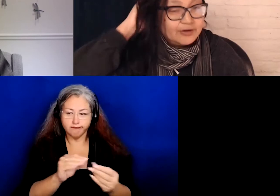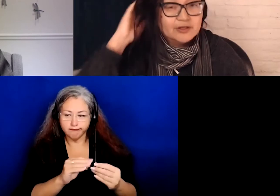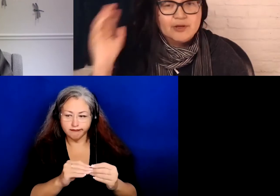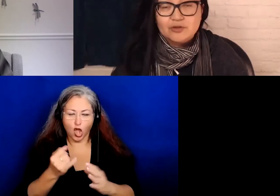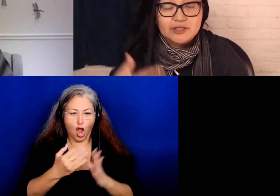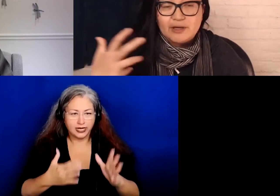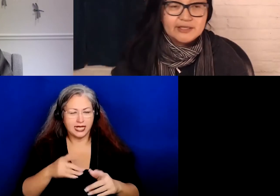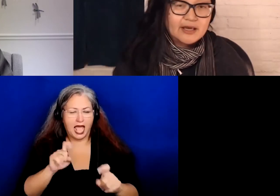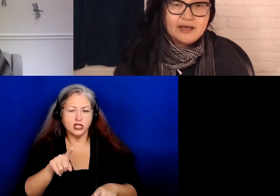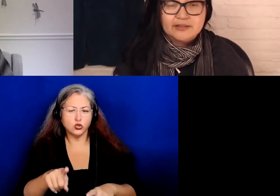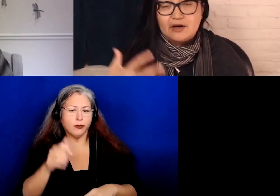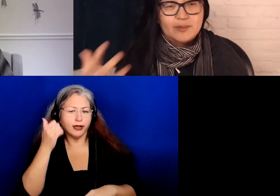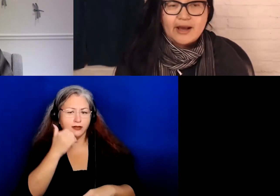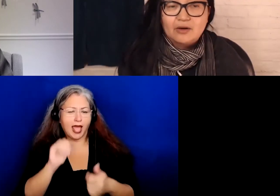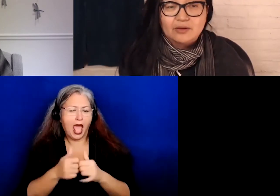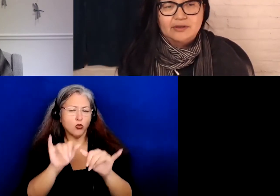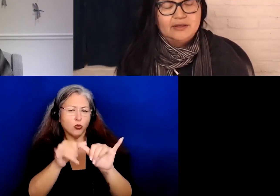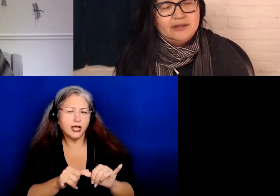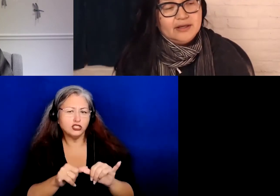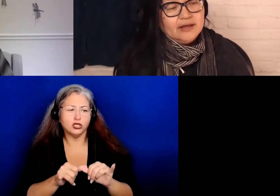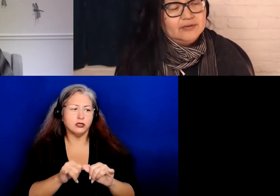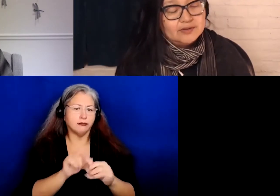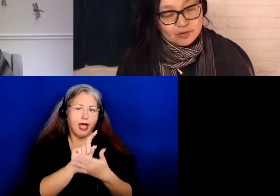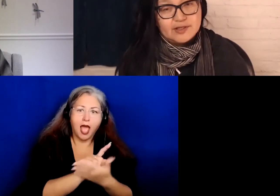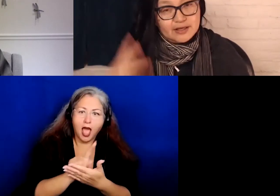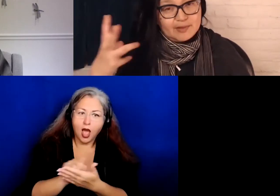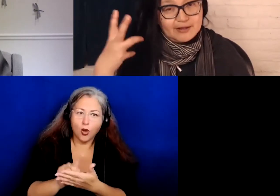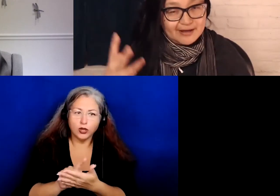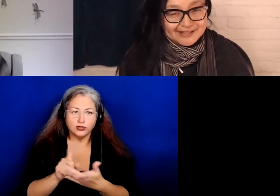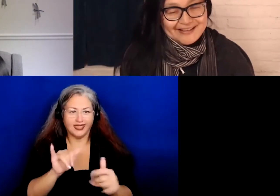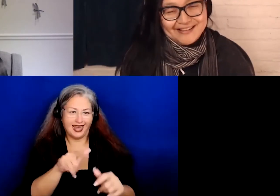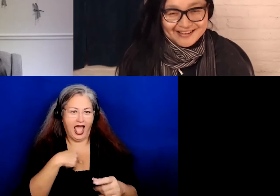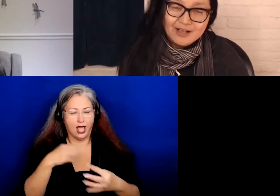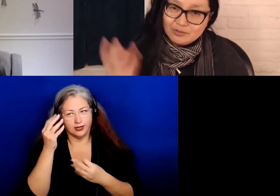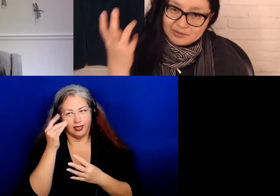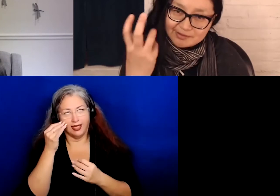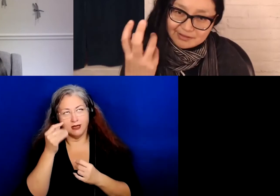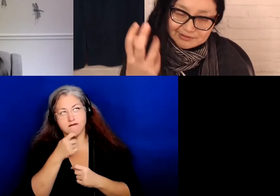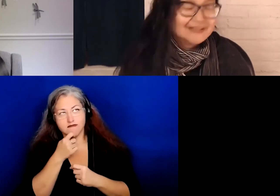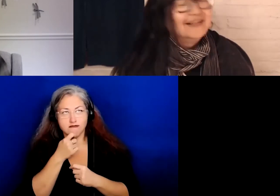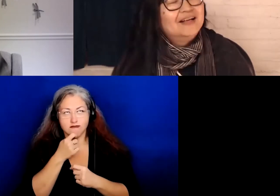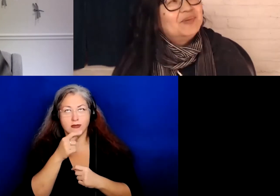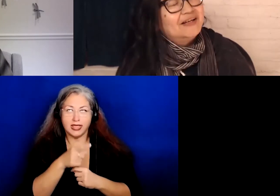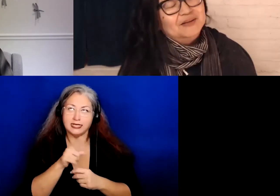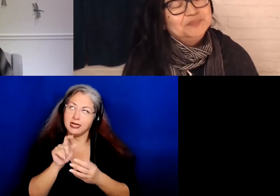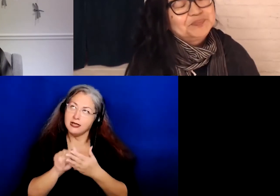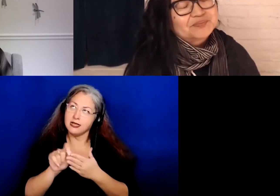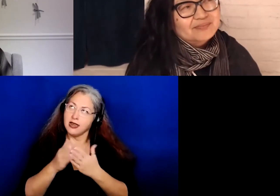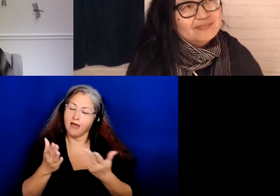how are you going to measure it day by day, hour by hour? And I was, of course, thinking about that. When's this novel?